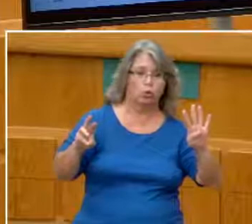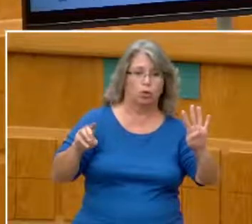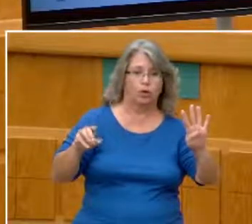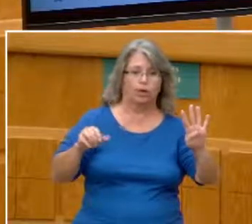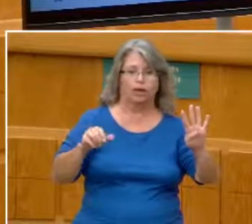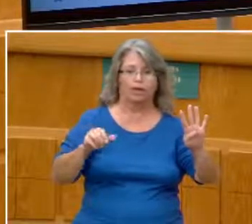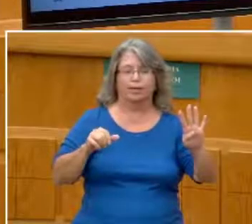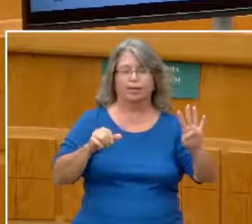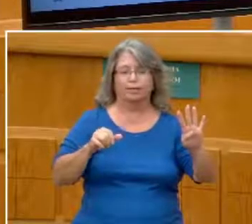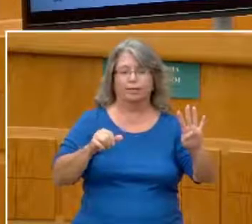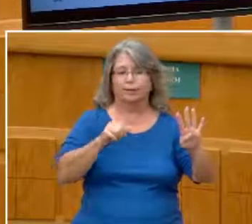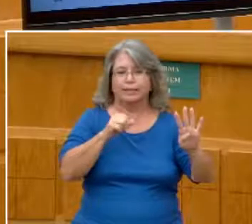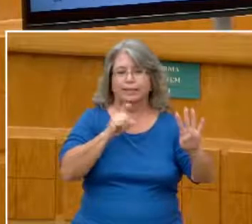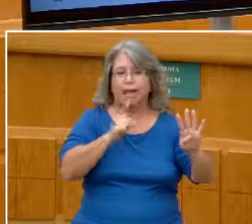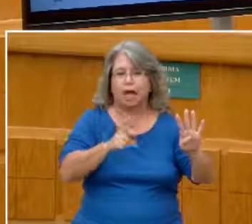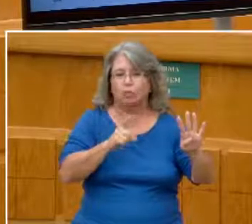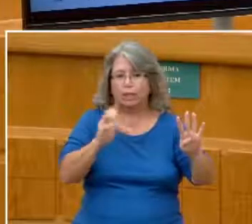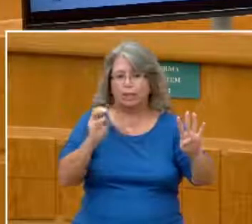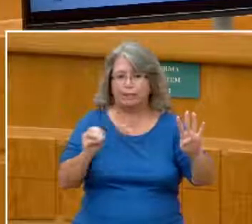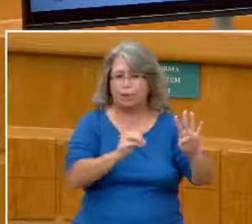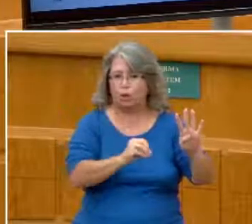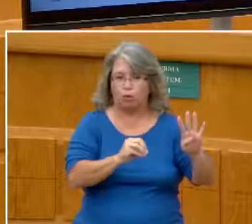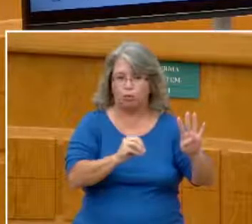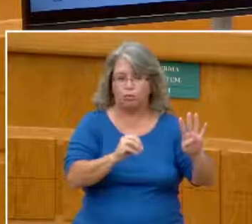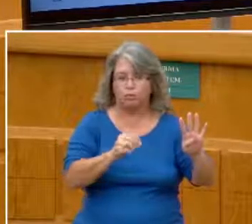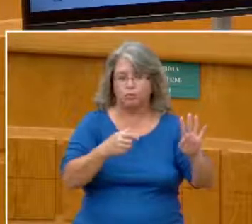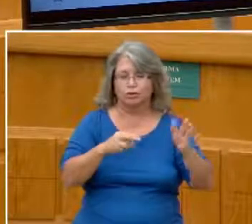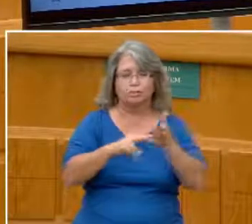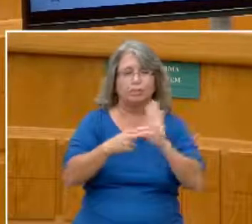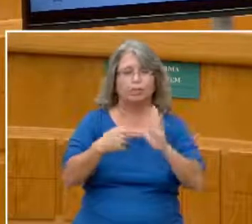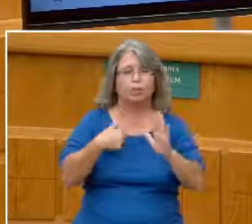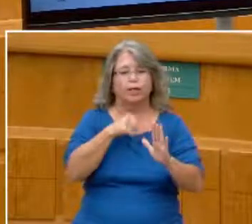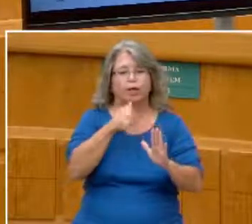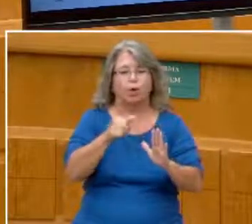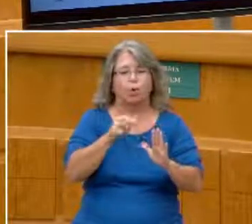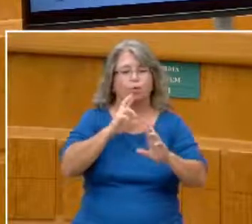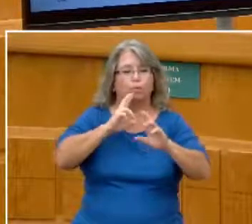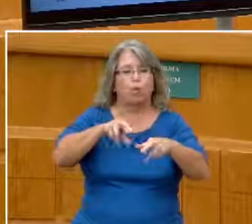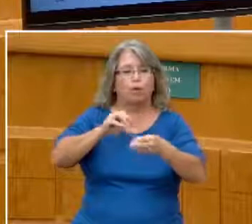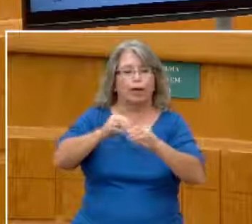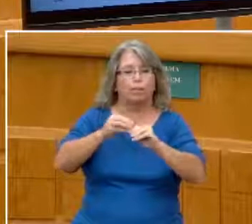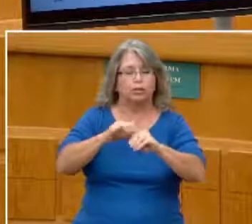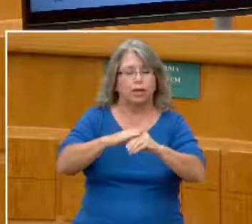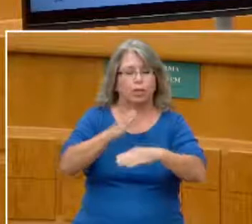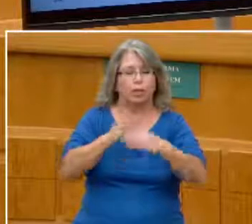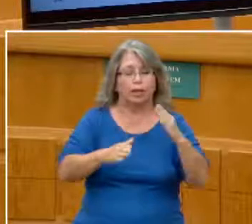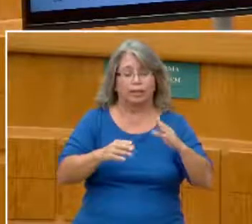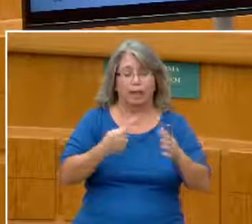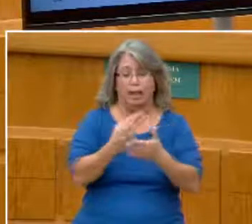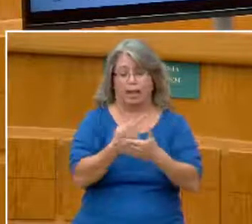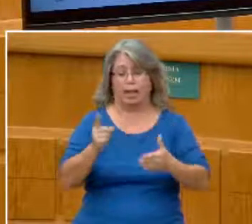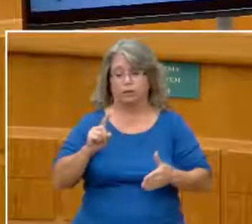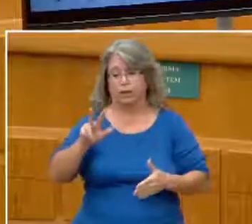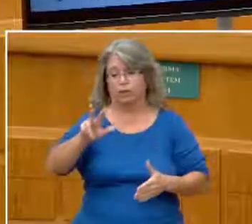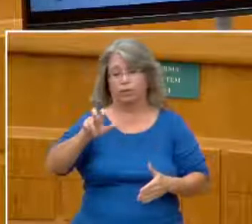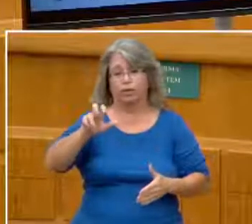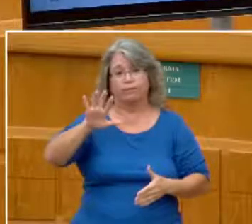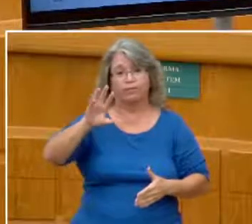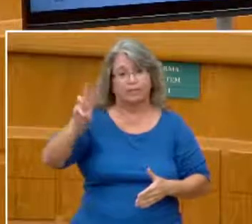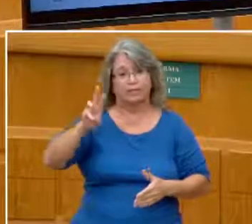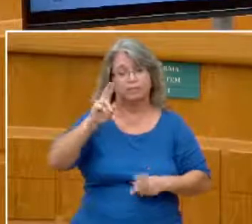It's just those numbers were not reported over the weekend. If you look at that last week, it was 356